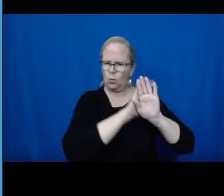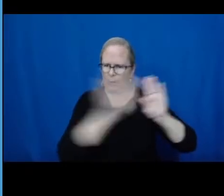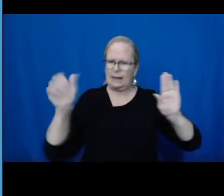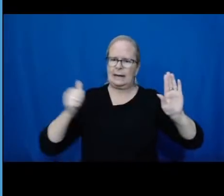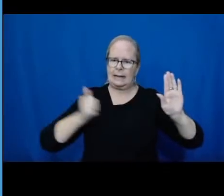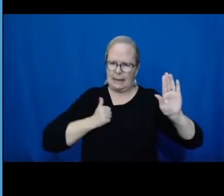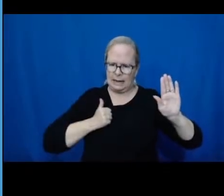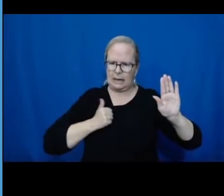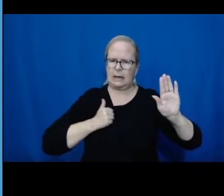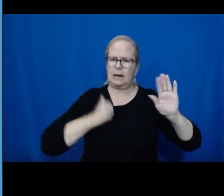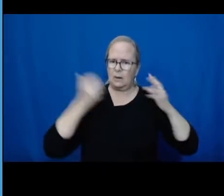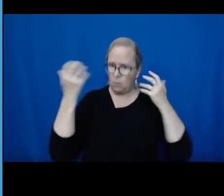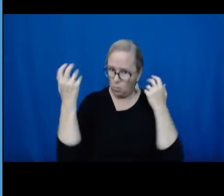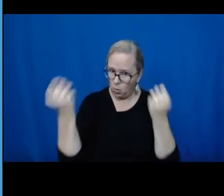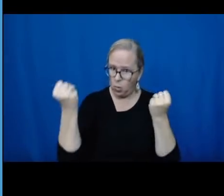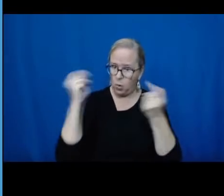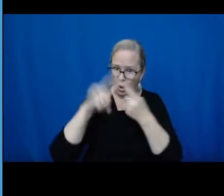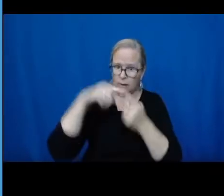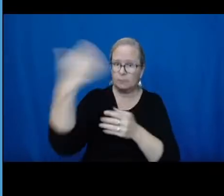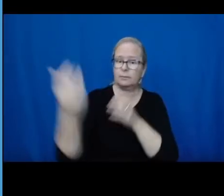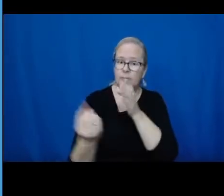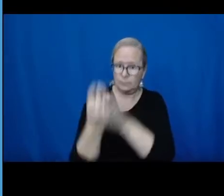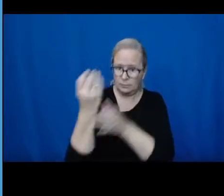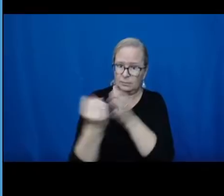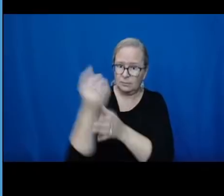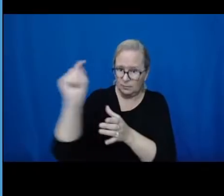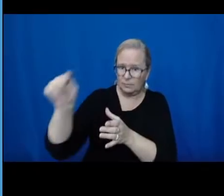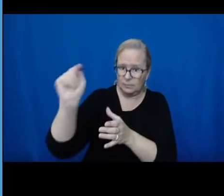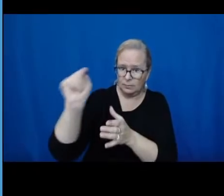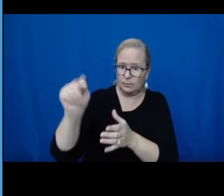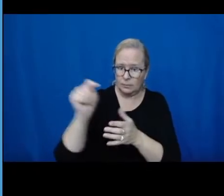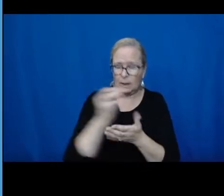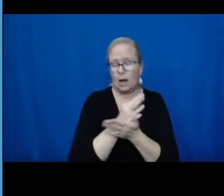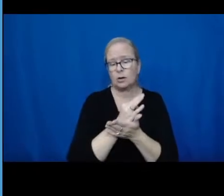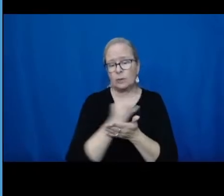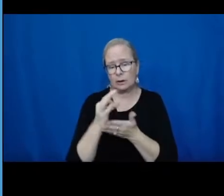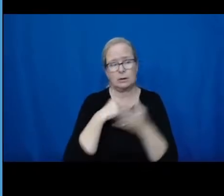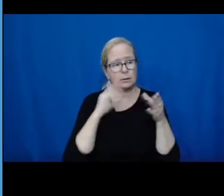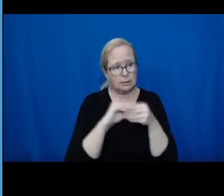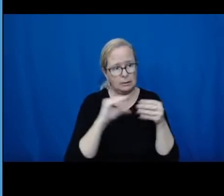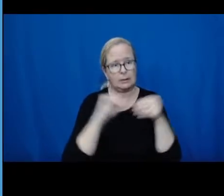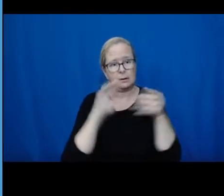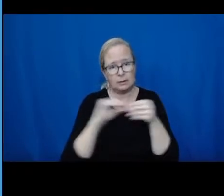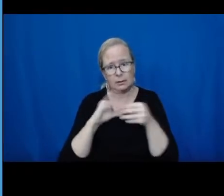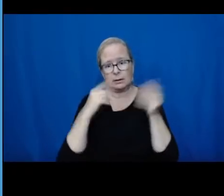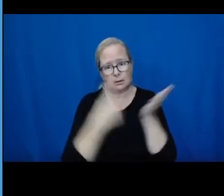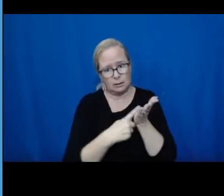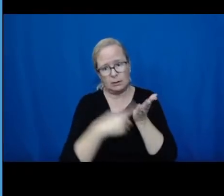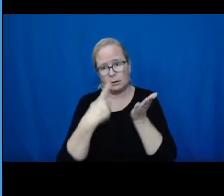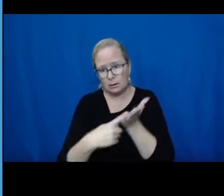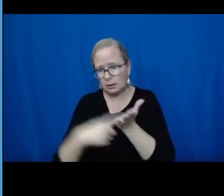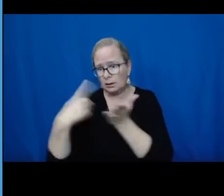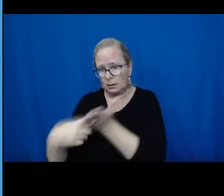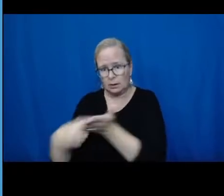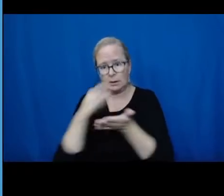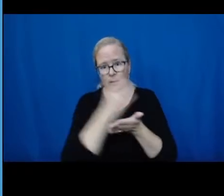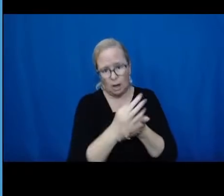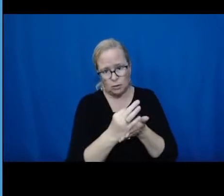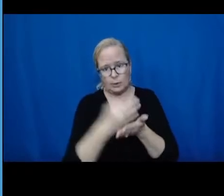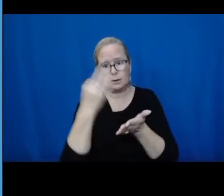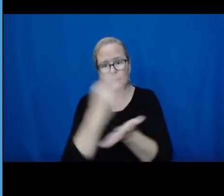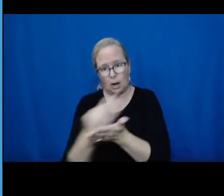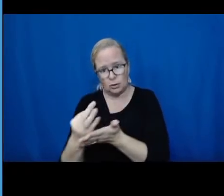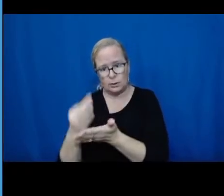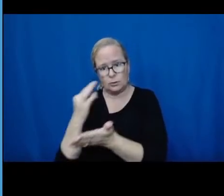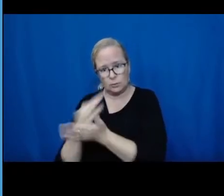Thank you all so very much for joining us today. And thank you to everyone who is joining us